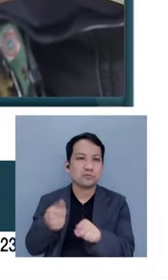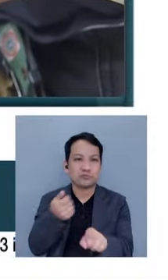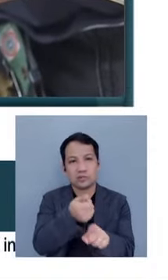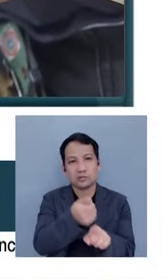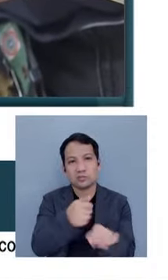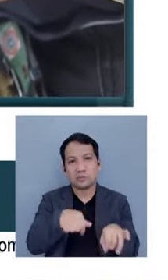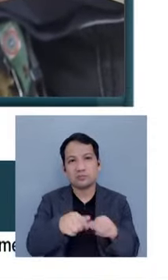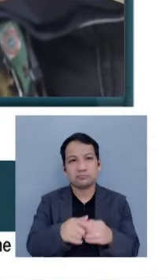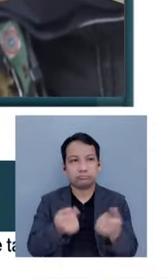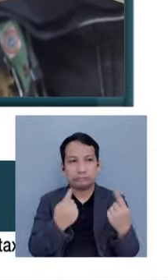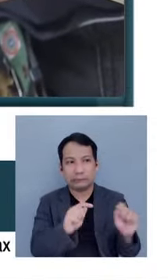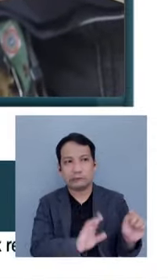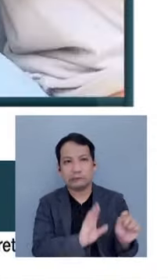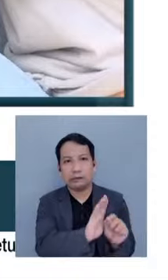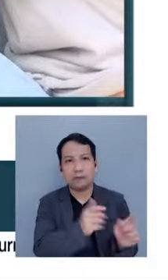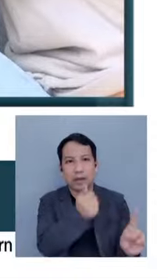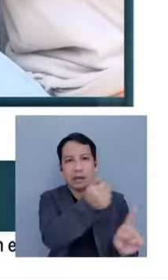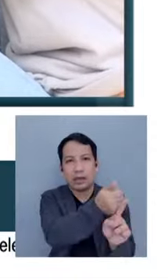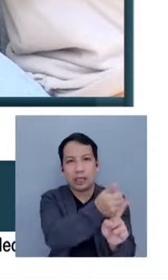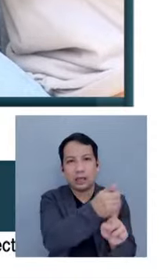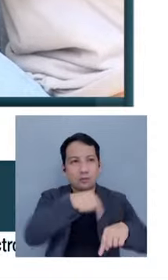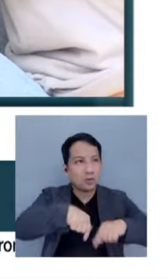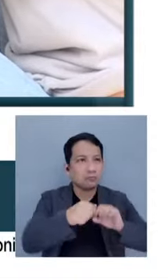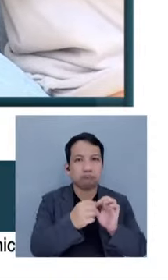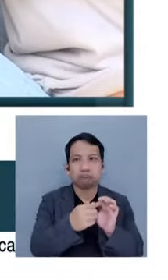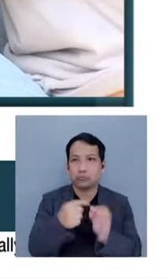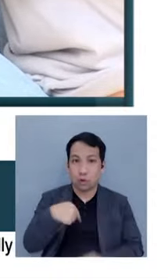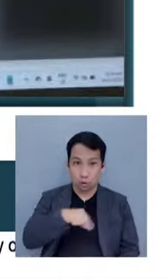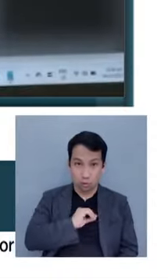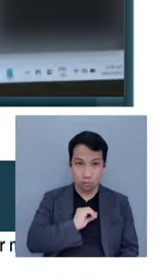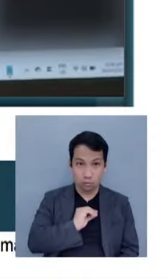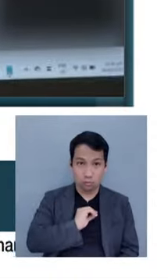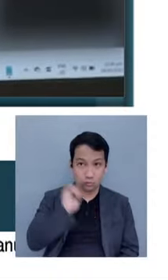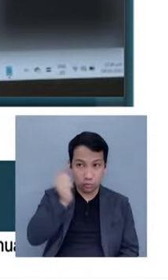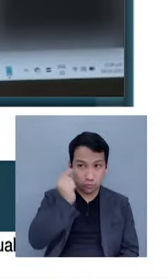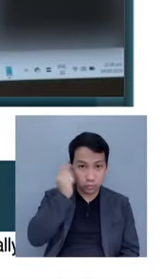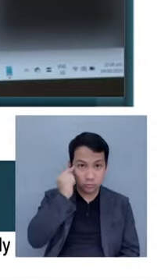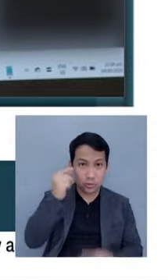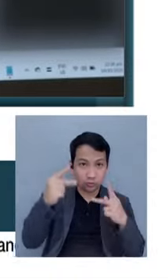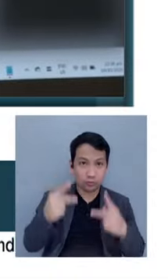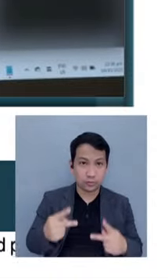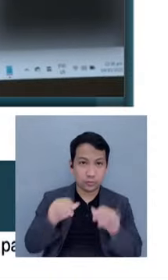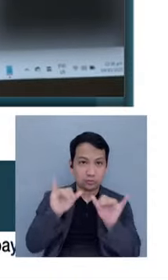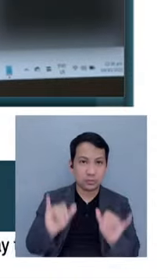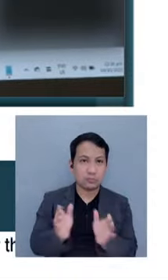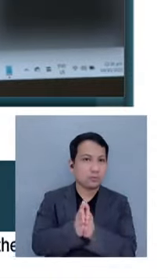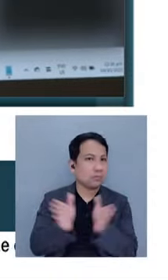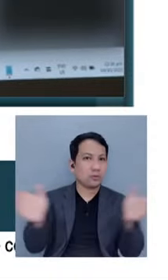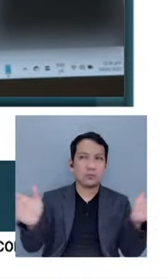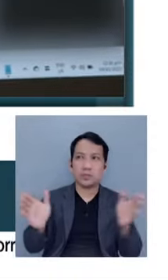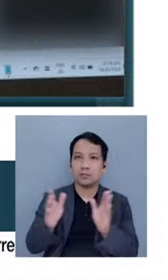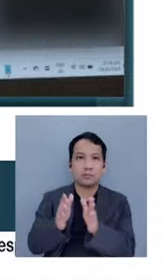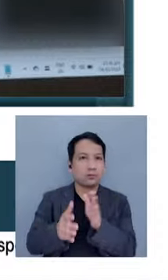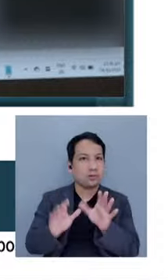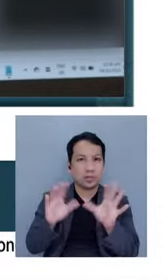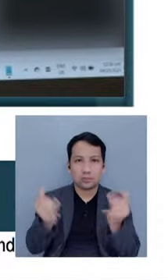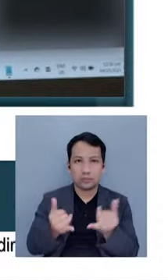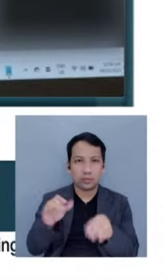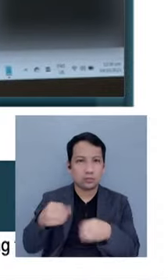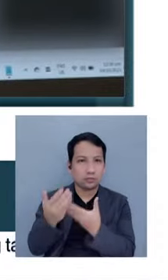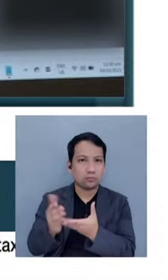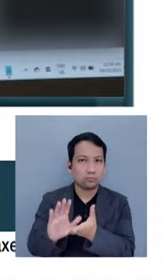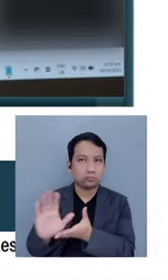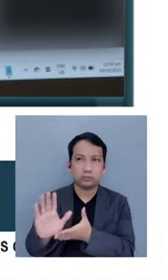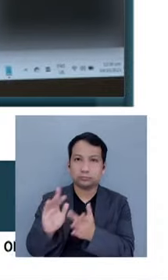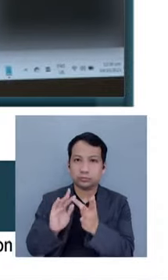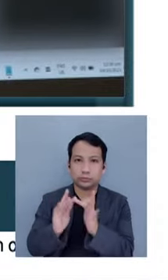they try to attack not only our own government systems, but also large companies that are operating